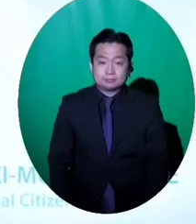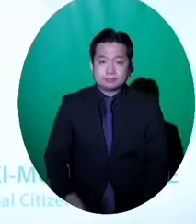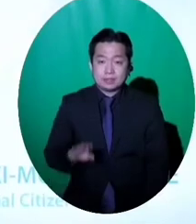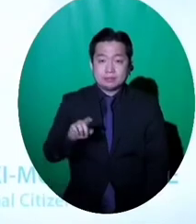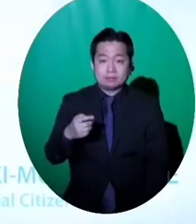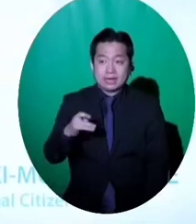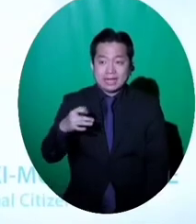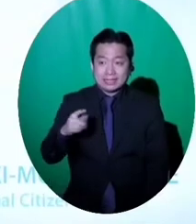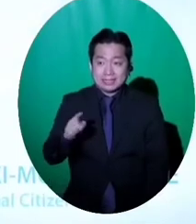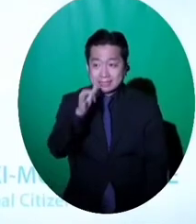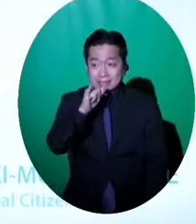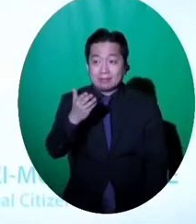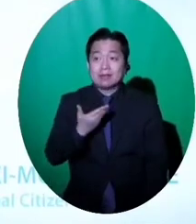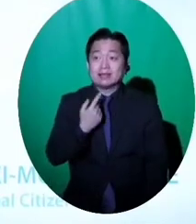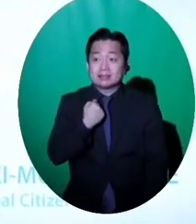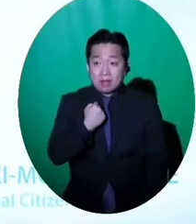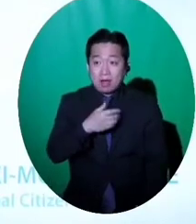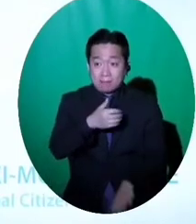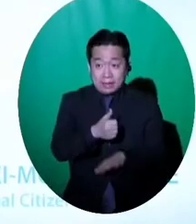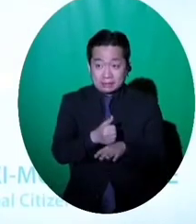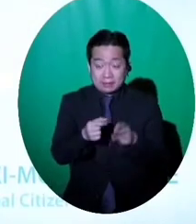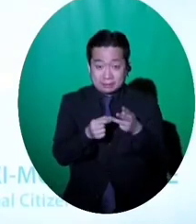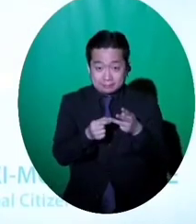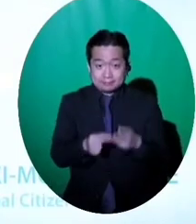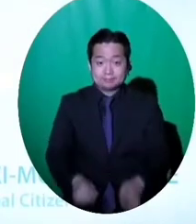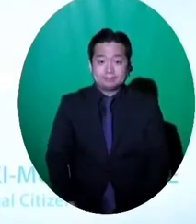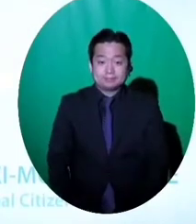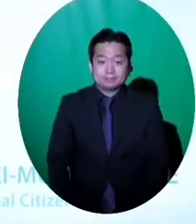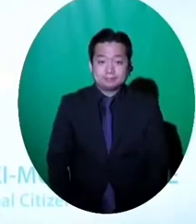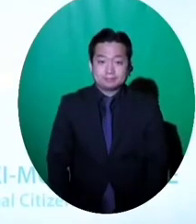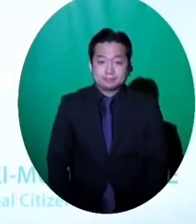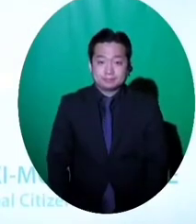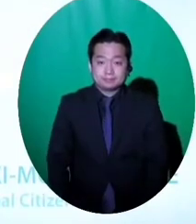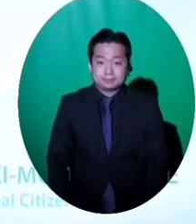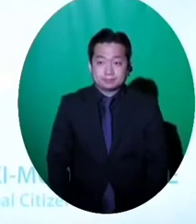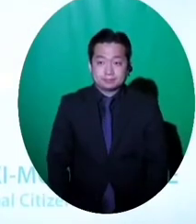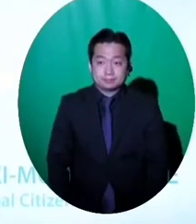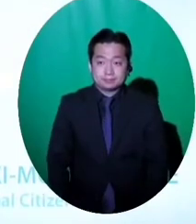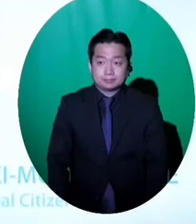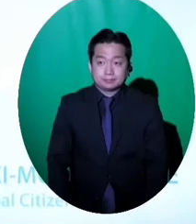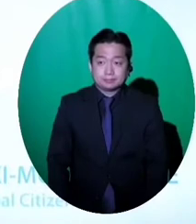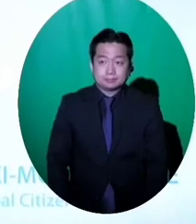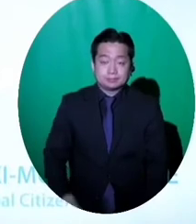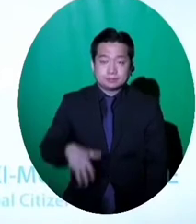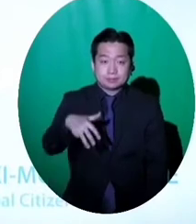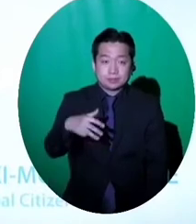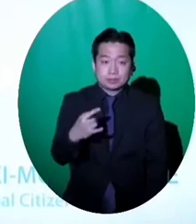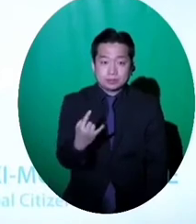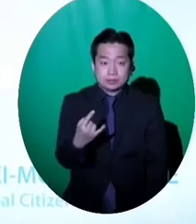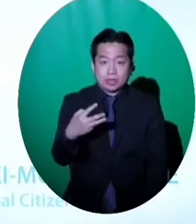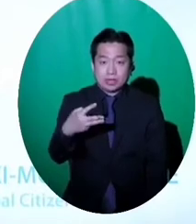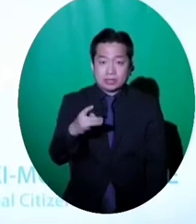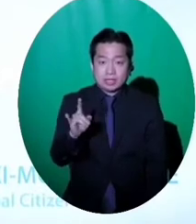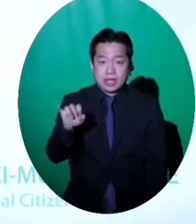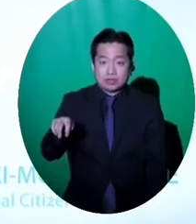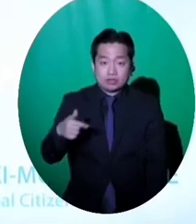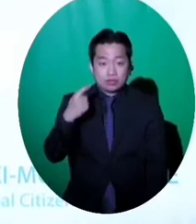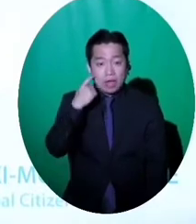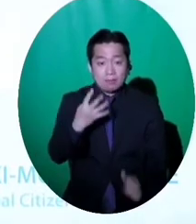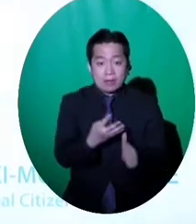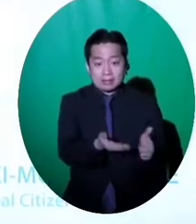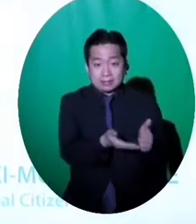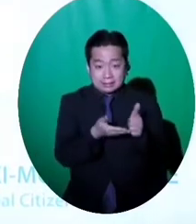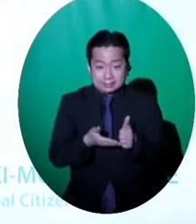And finally, please welcome Mr. Taeyoon Che. Mr. Che is an